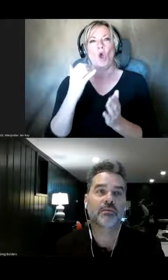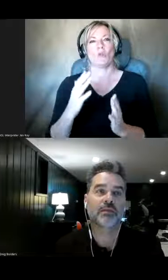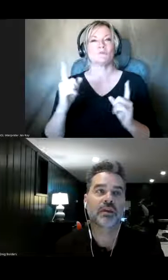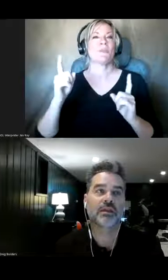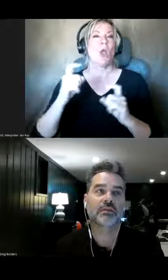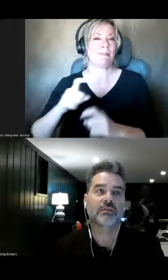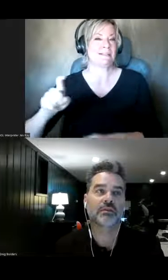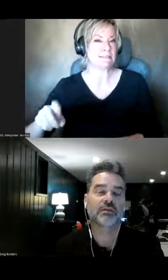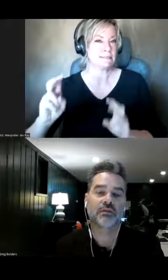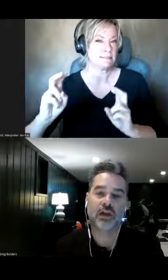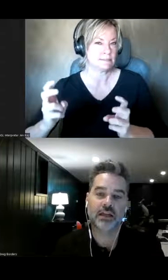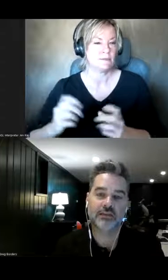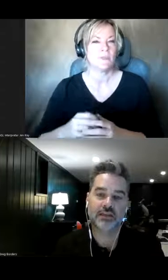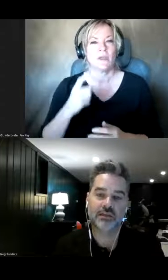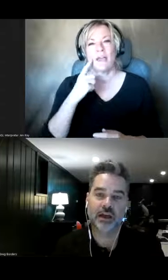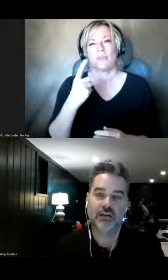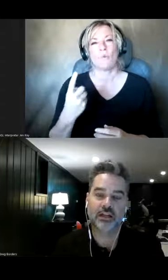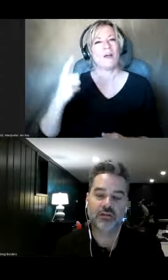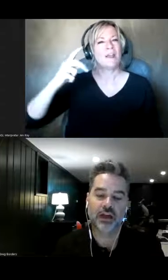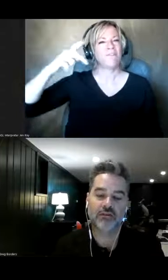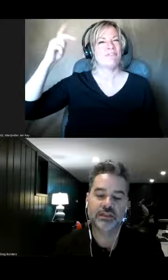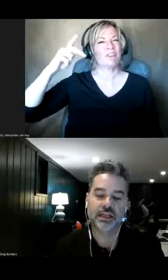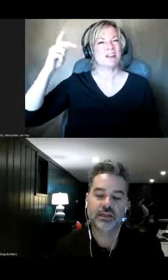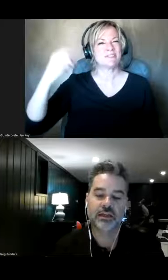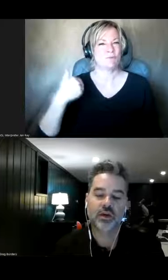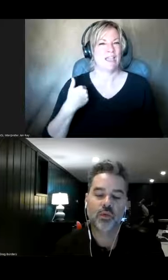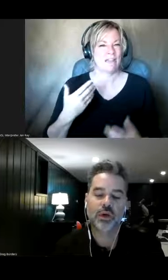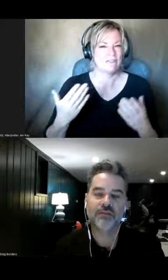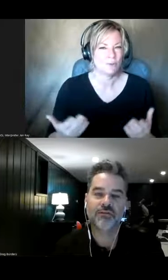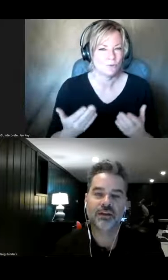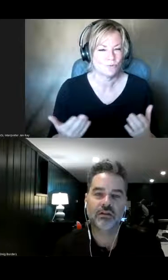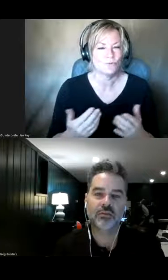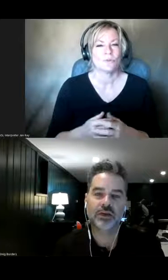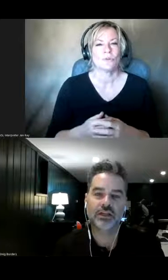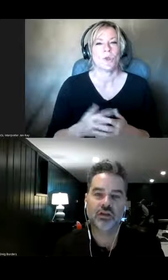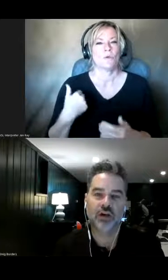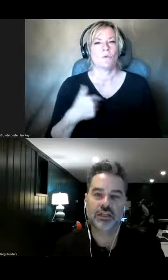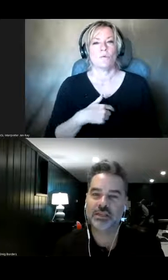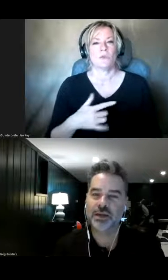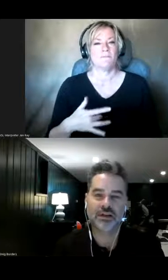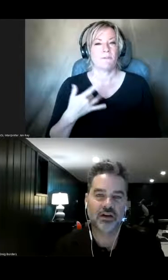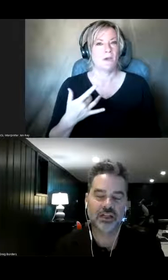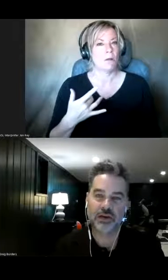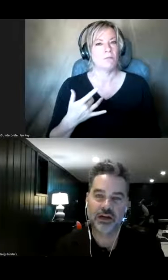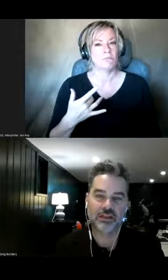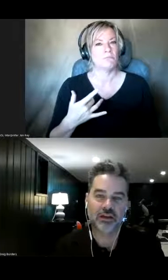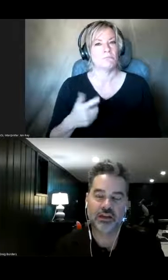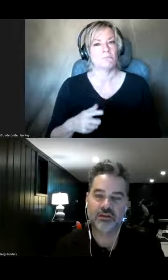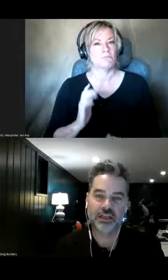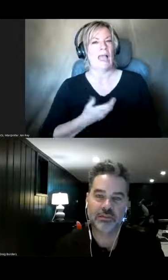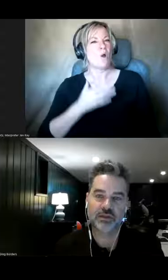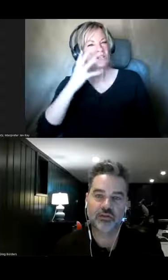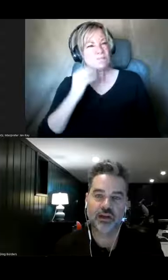one of the sort of philosophies that we have at Lines for Life is that we feel pretty strongly, just based on our experience